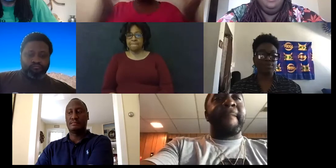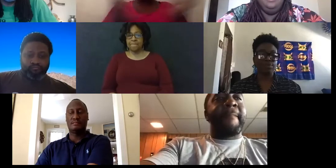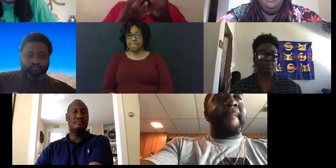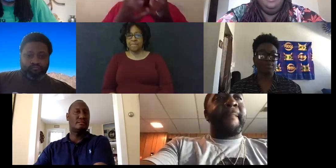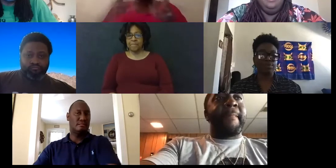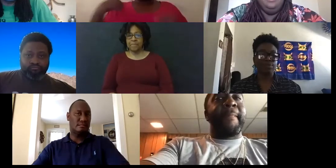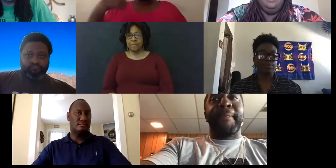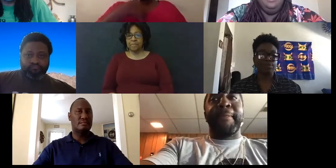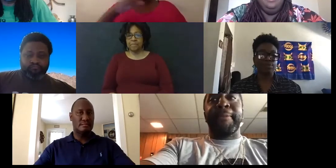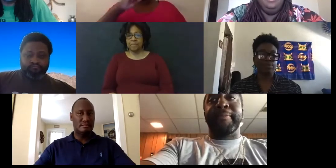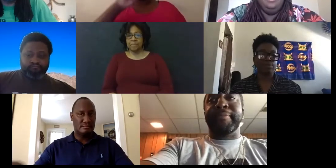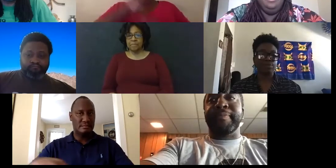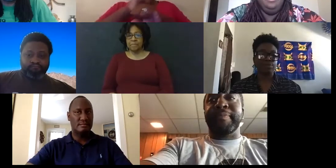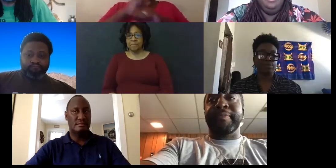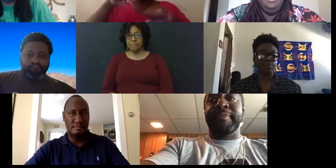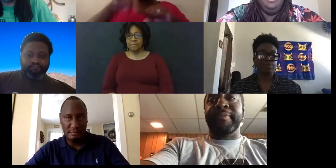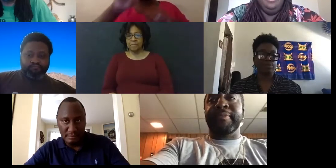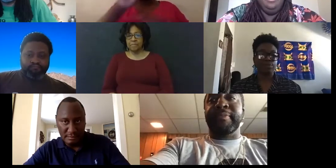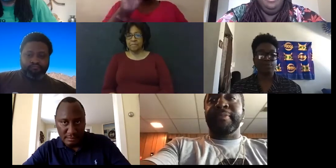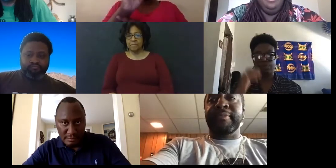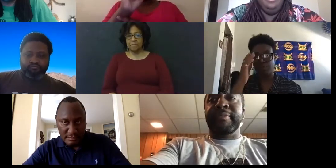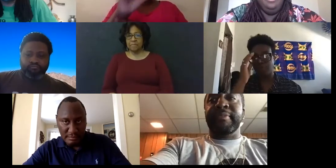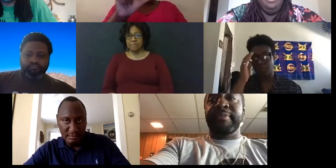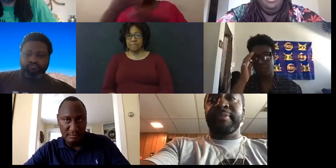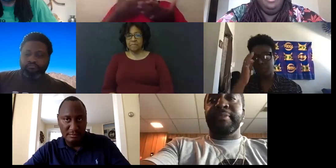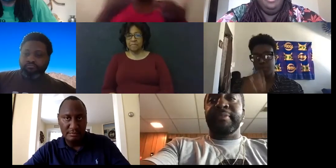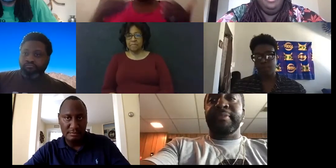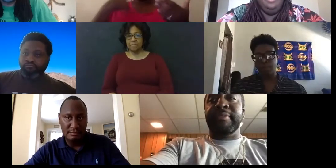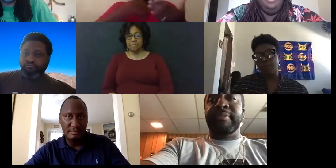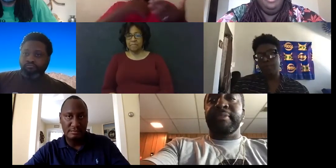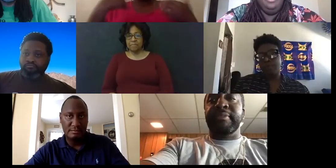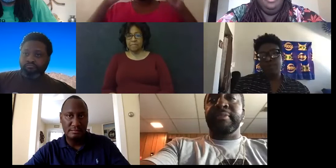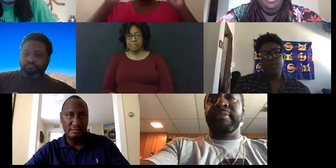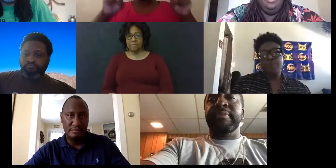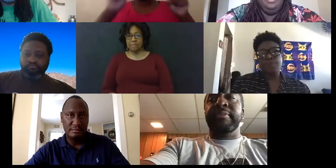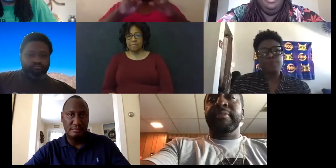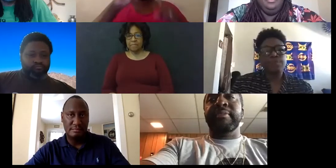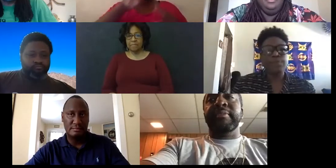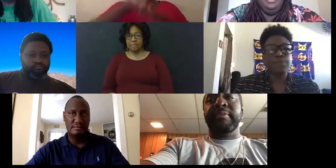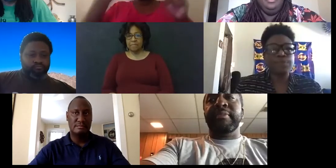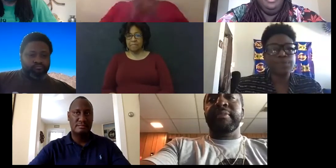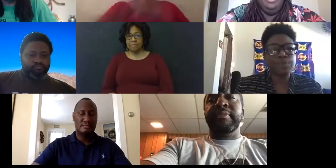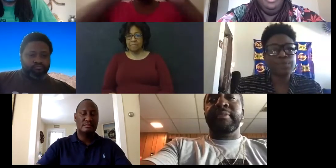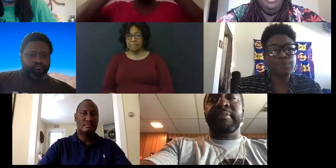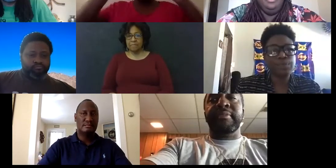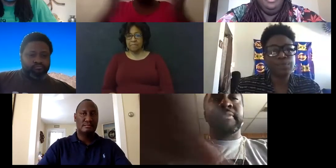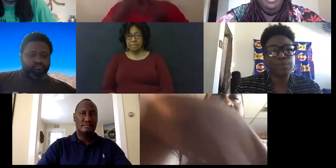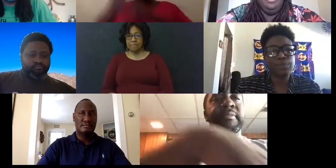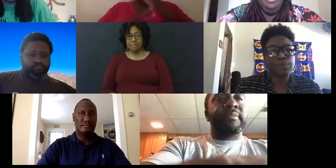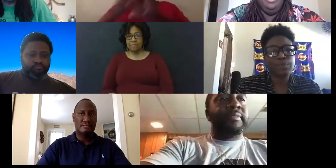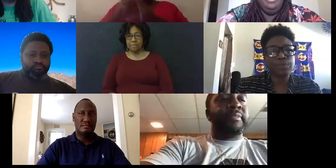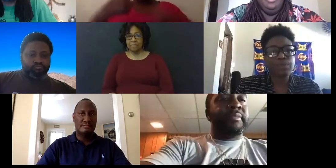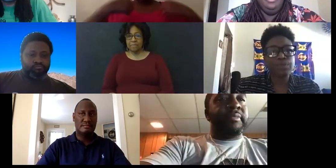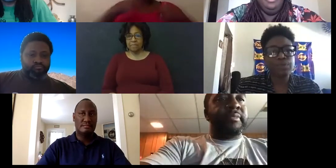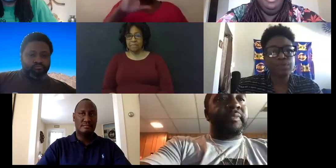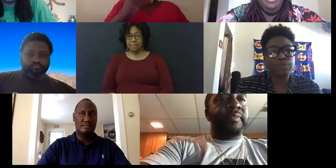really, with this virtual stuff, we're really going to have the ability to talk to the entire world. And I'm Chuck. I'm going to be